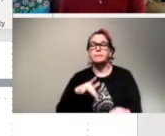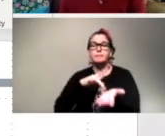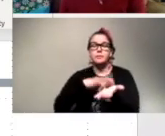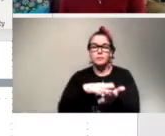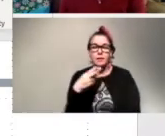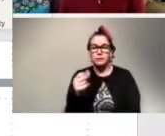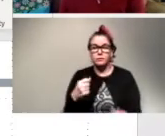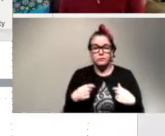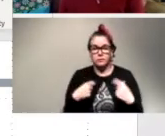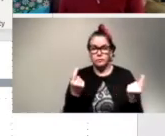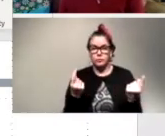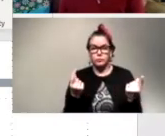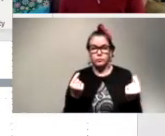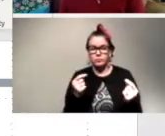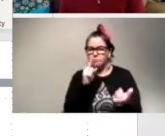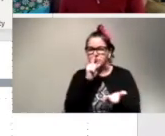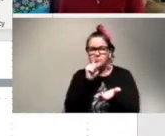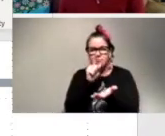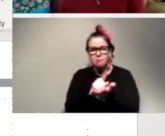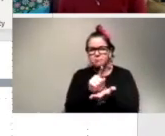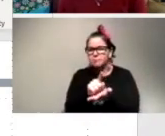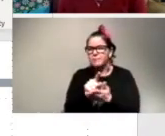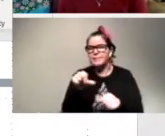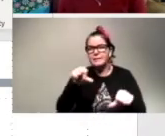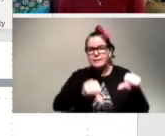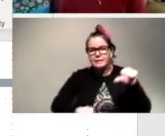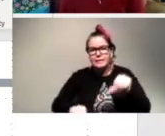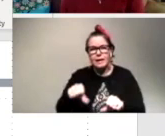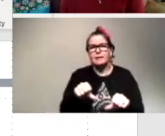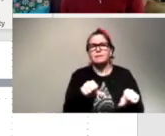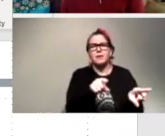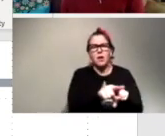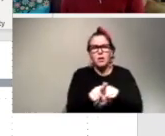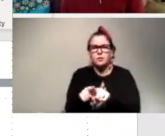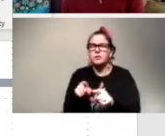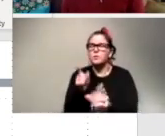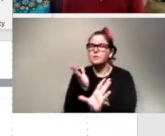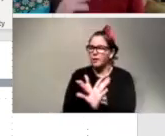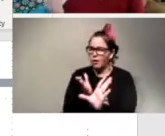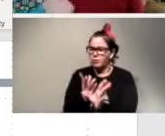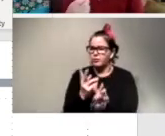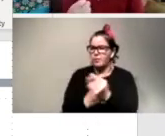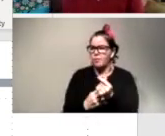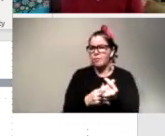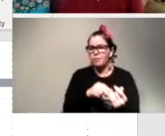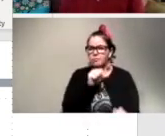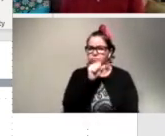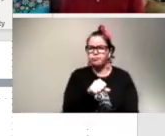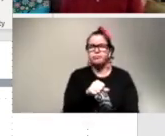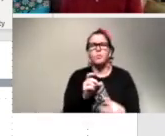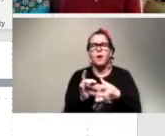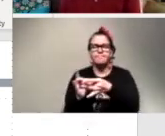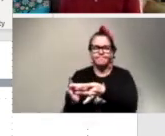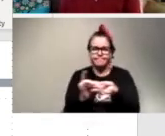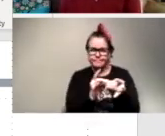high school that I fell in love with science as well as with the study of psychology. And I really wanted to tie those two